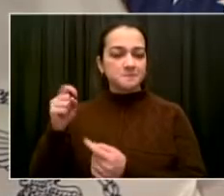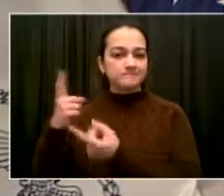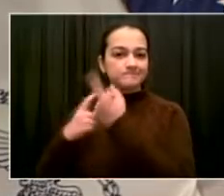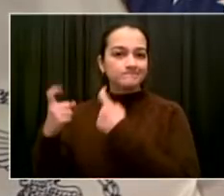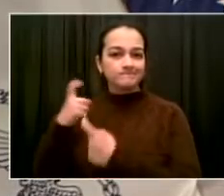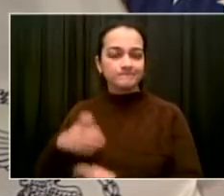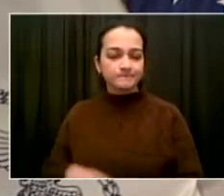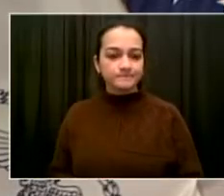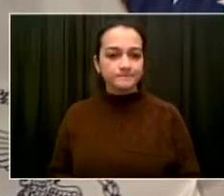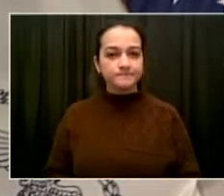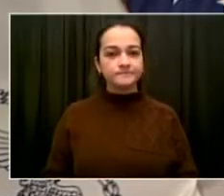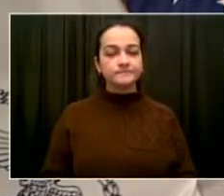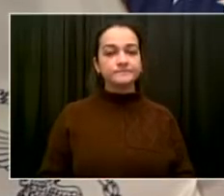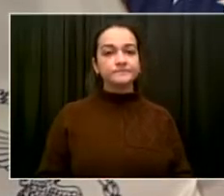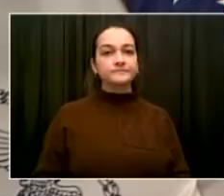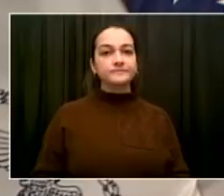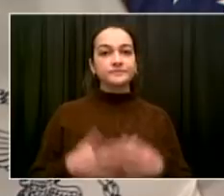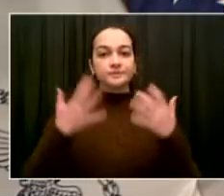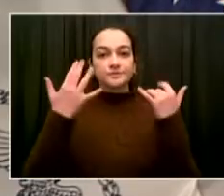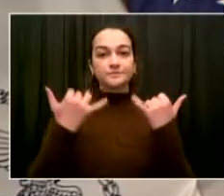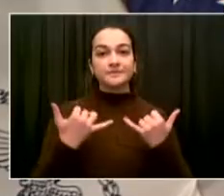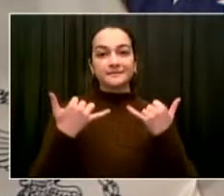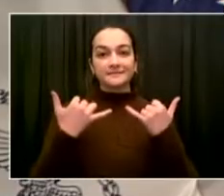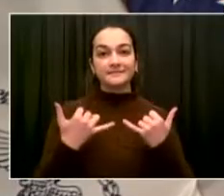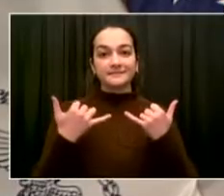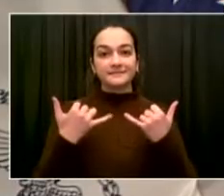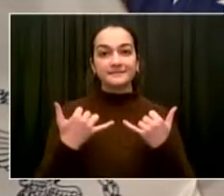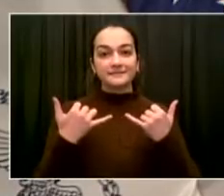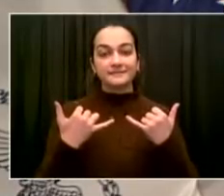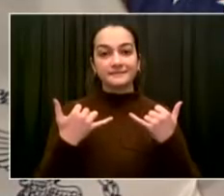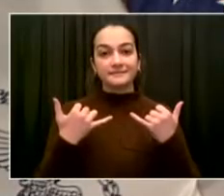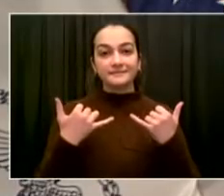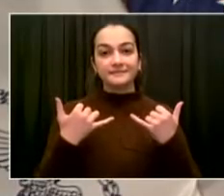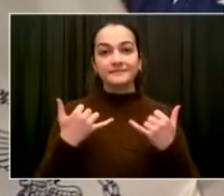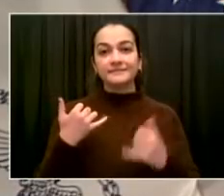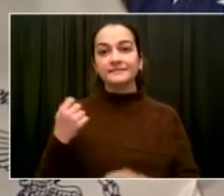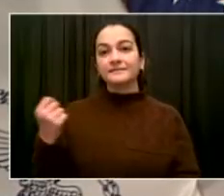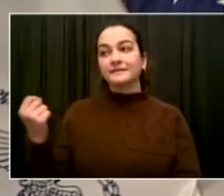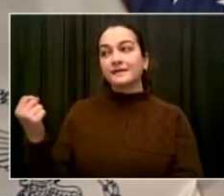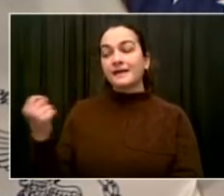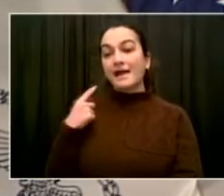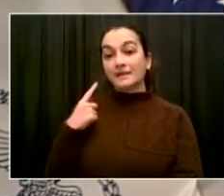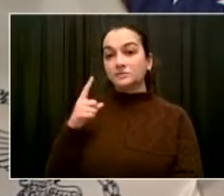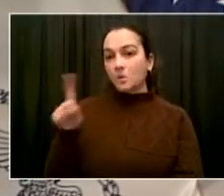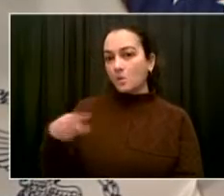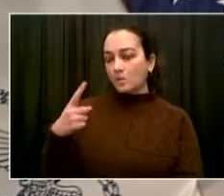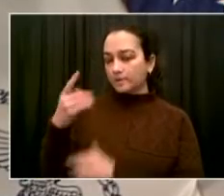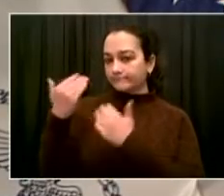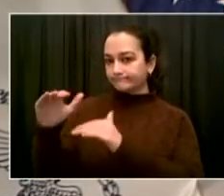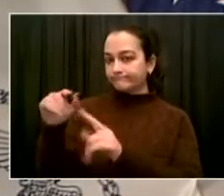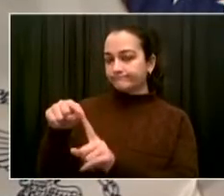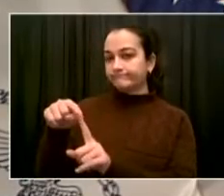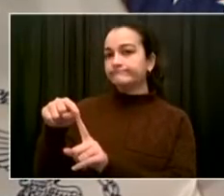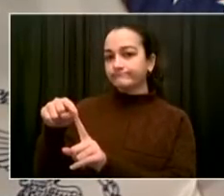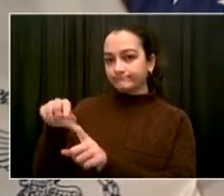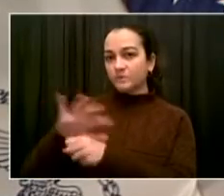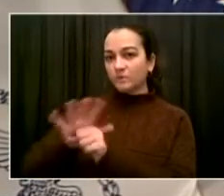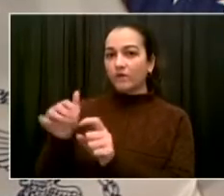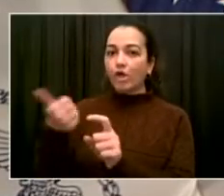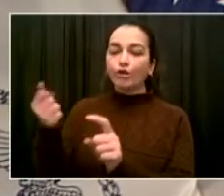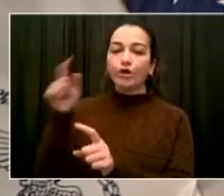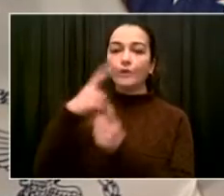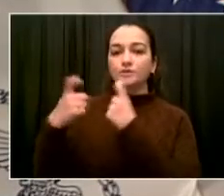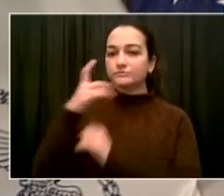topic only. We're also joined by Dr. Dave Choksi and by Dr. Ted Long. The first question today goes to Sonia Rincon from 1010